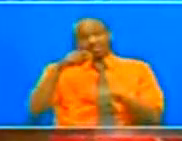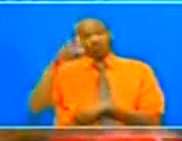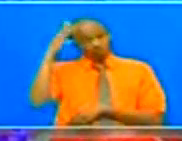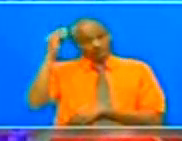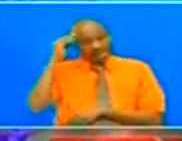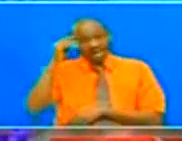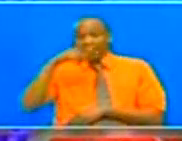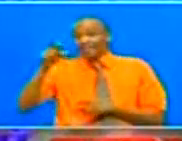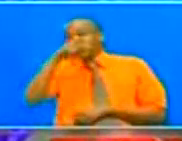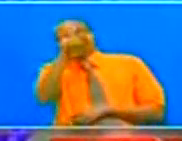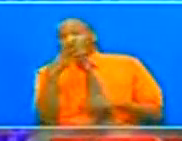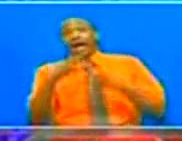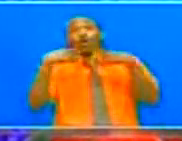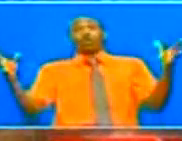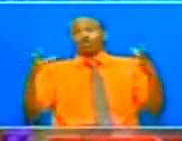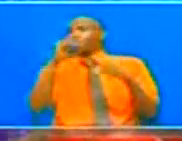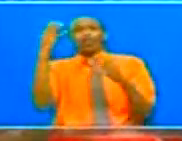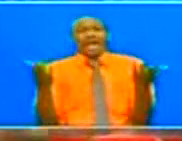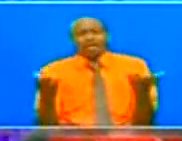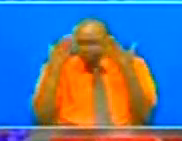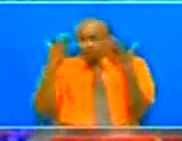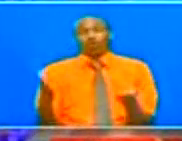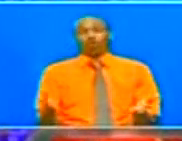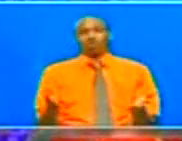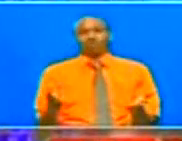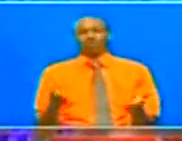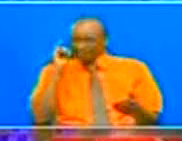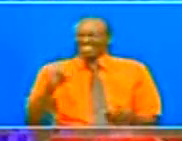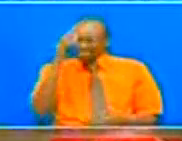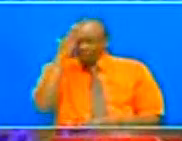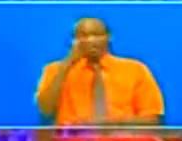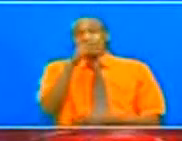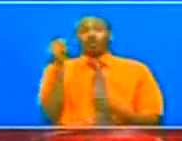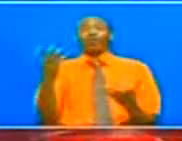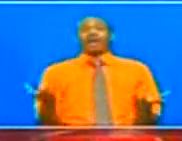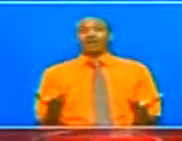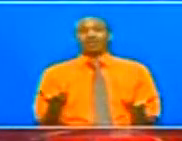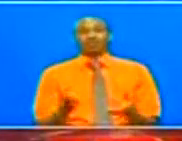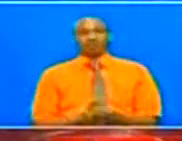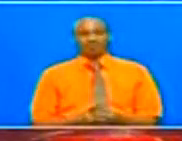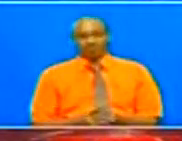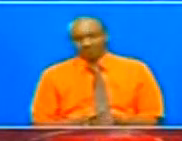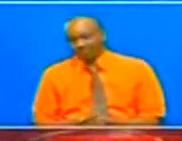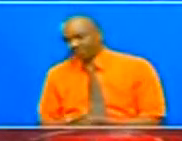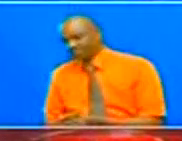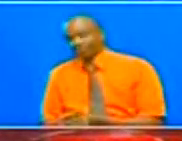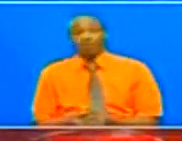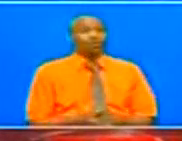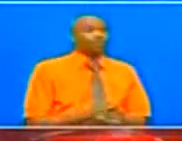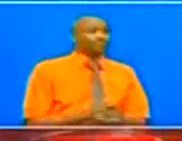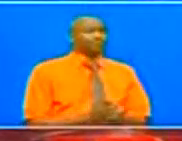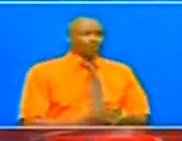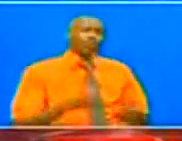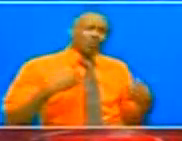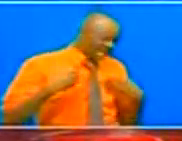audit of where they are, I mean, you can't, I mean, you need to be court-martialed. Yes, okay. No, I want to confirm. In all the hearings we are doing from